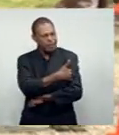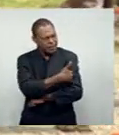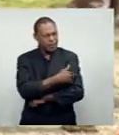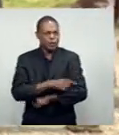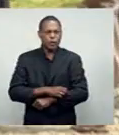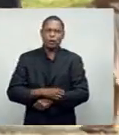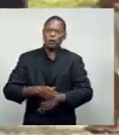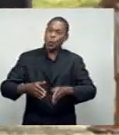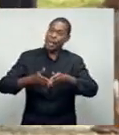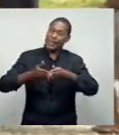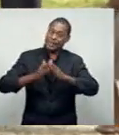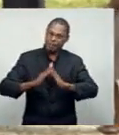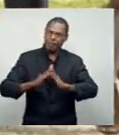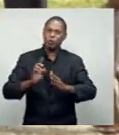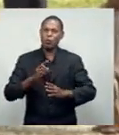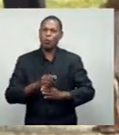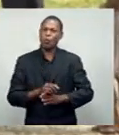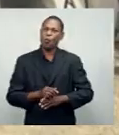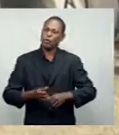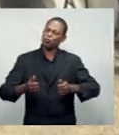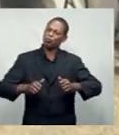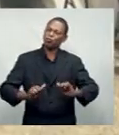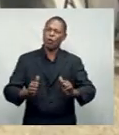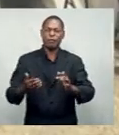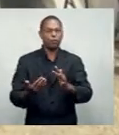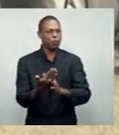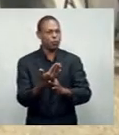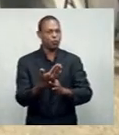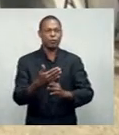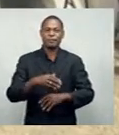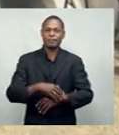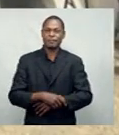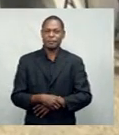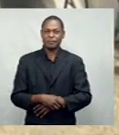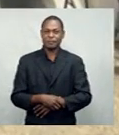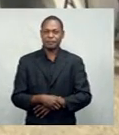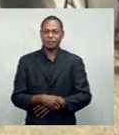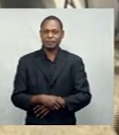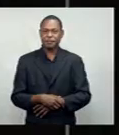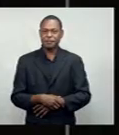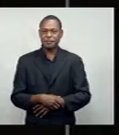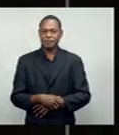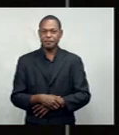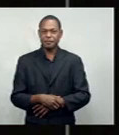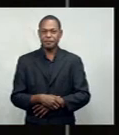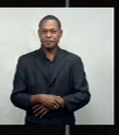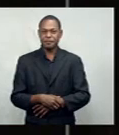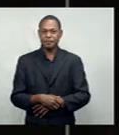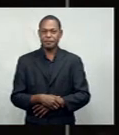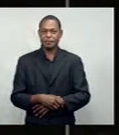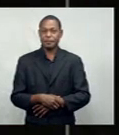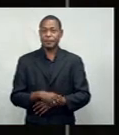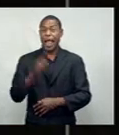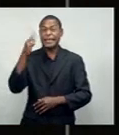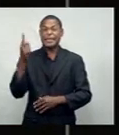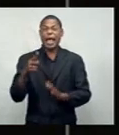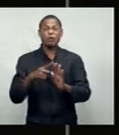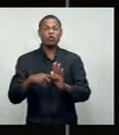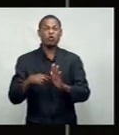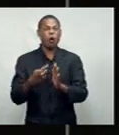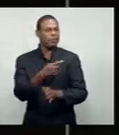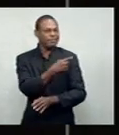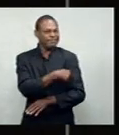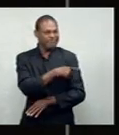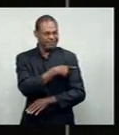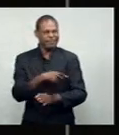establish drive-through sites in other divisions as well. Kritika Kumar, FBC News. St. John, New Zealand has stepped forward